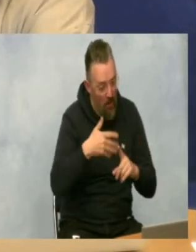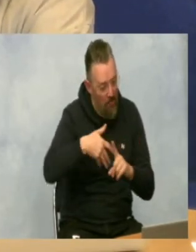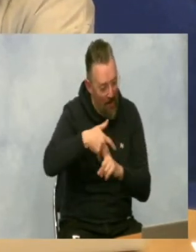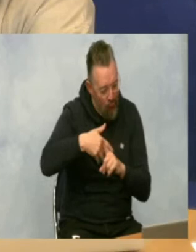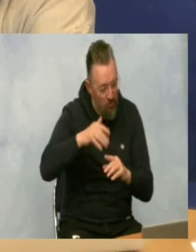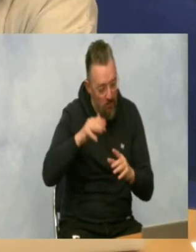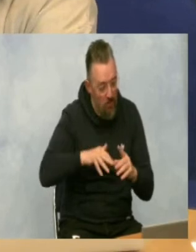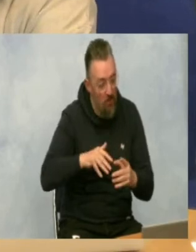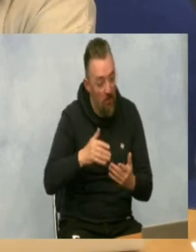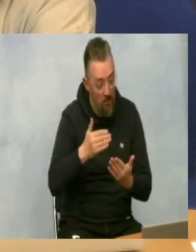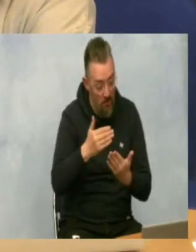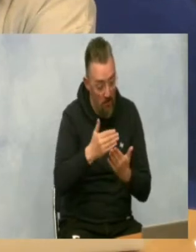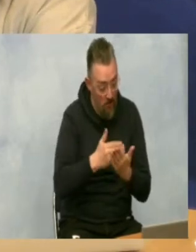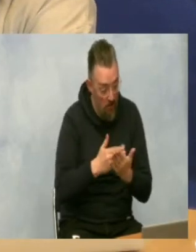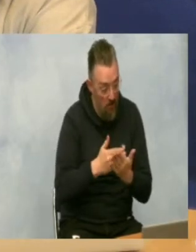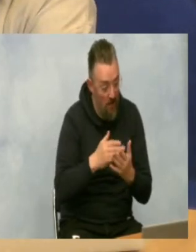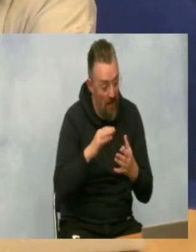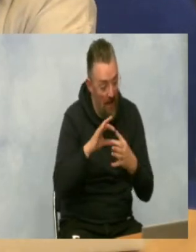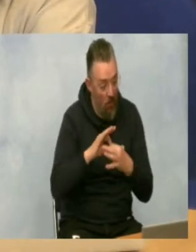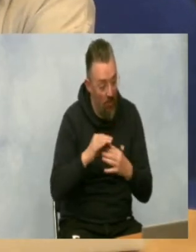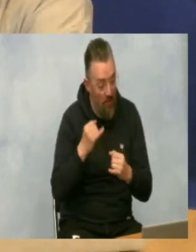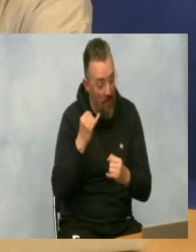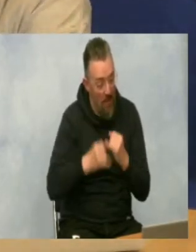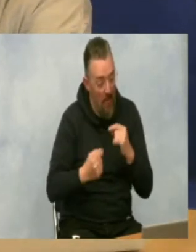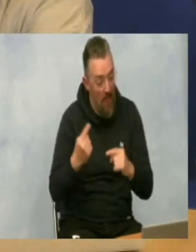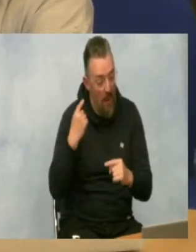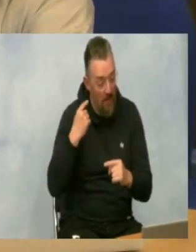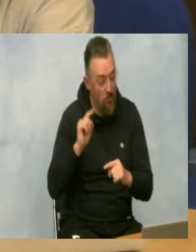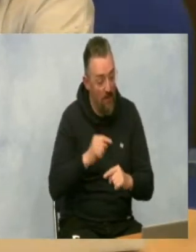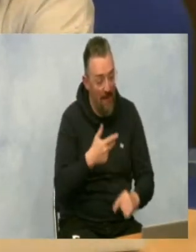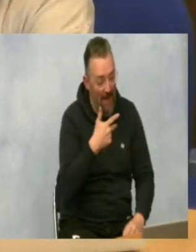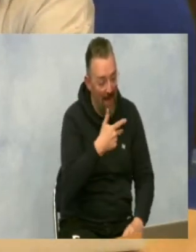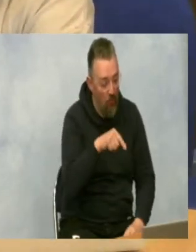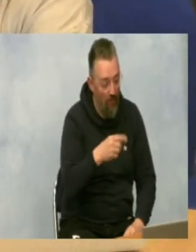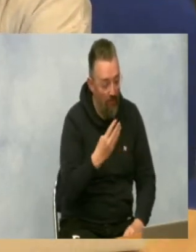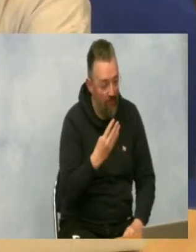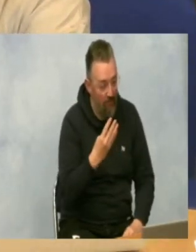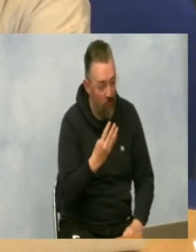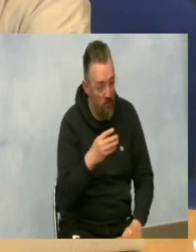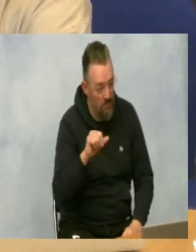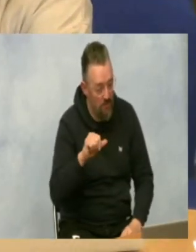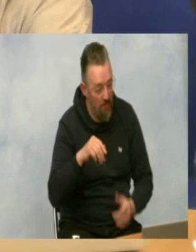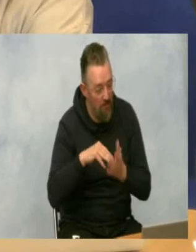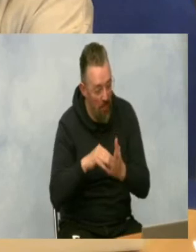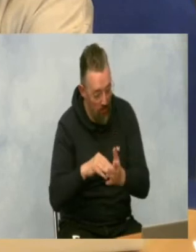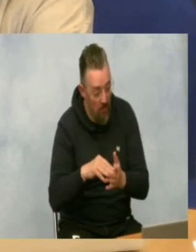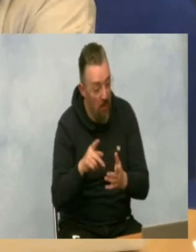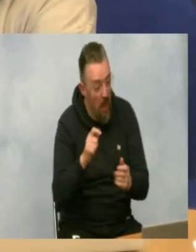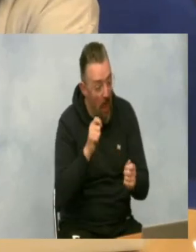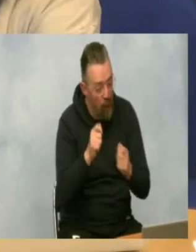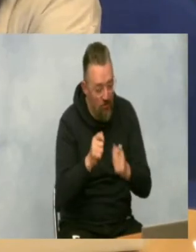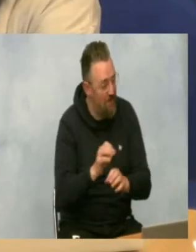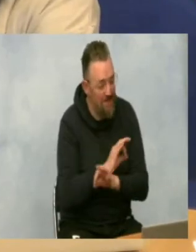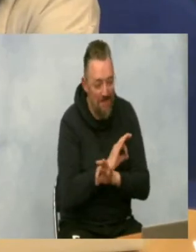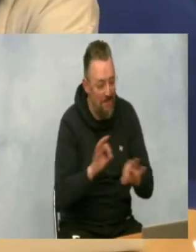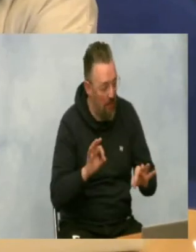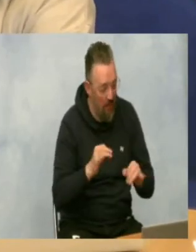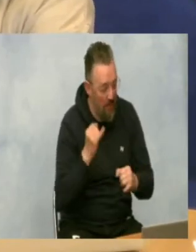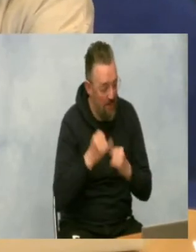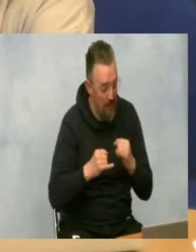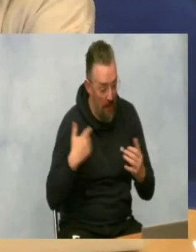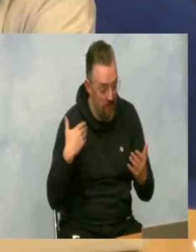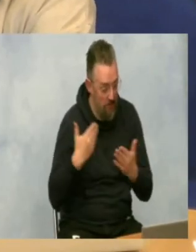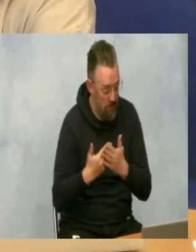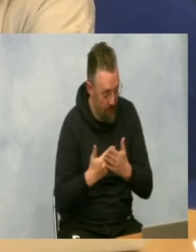report dated to the last Housing and Technical Resources Committee was 8.486 million, and there have been no adjustments to the budget since that last reported